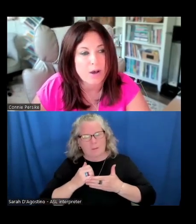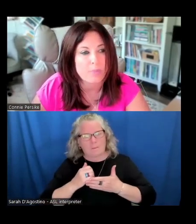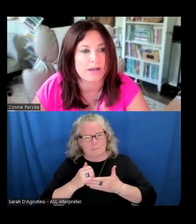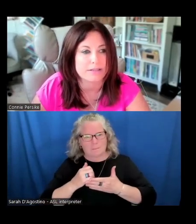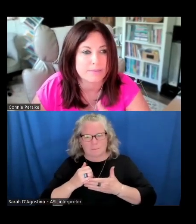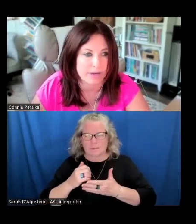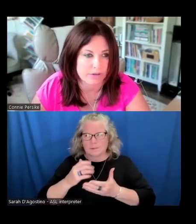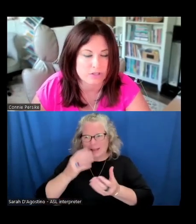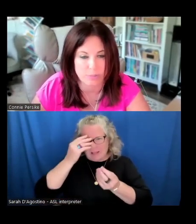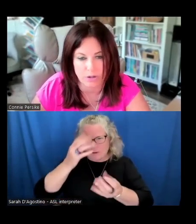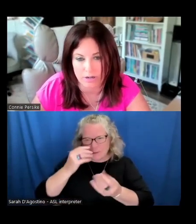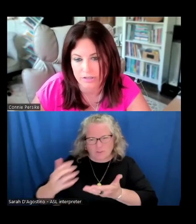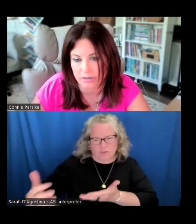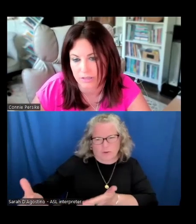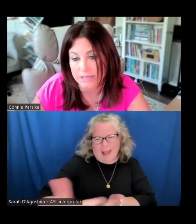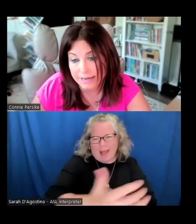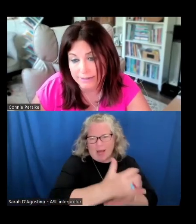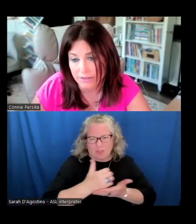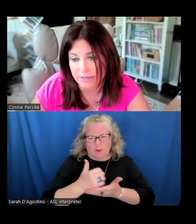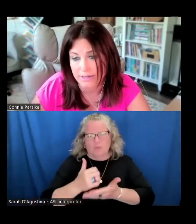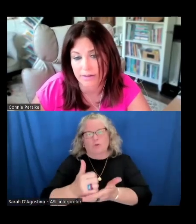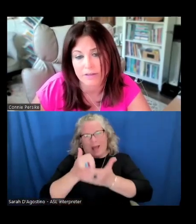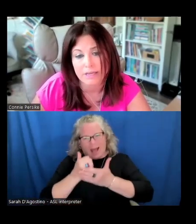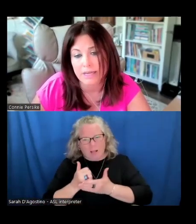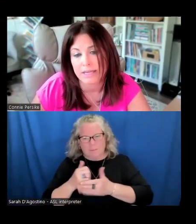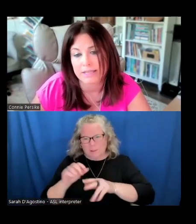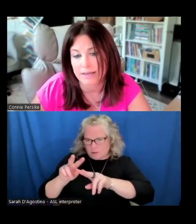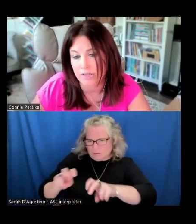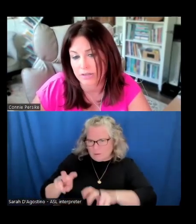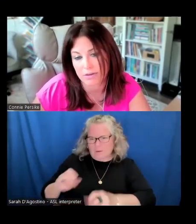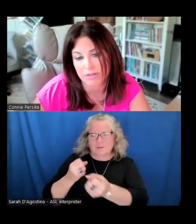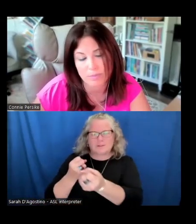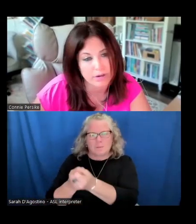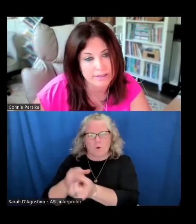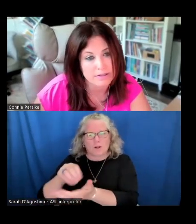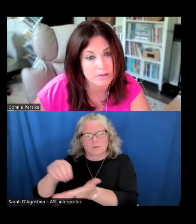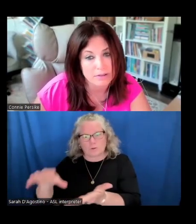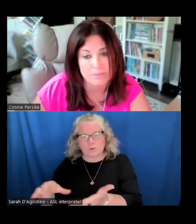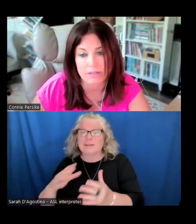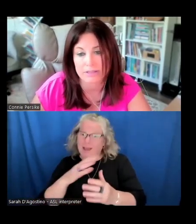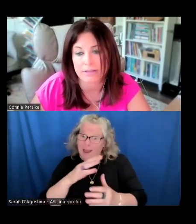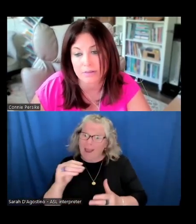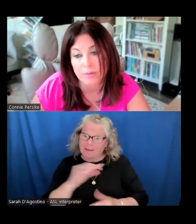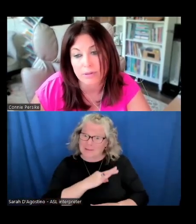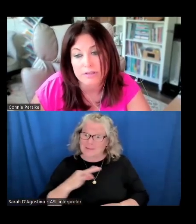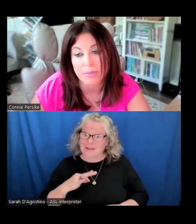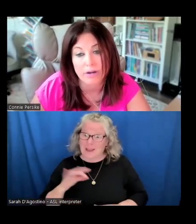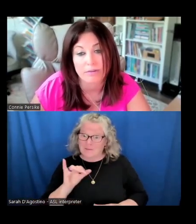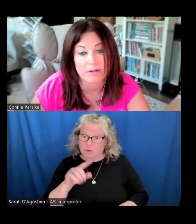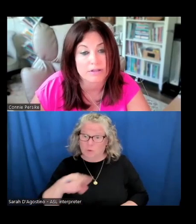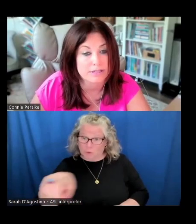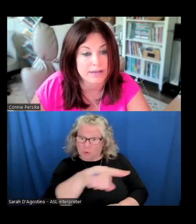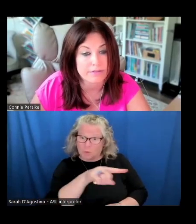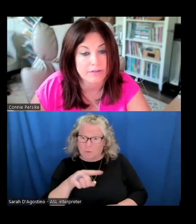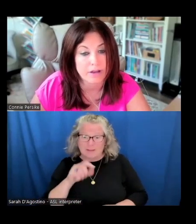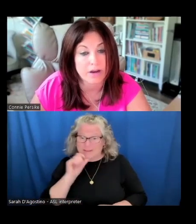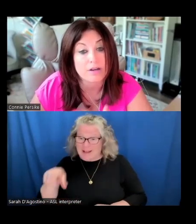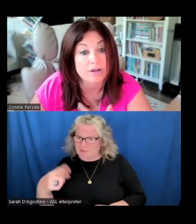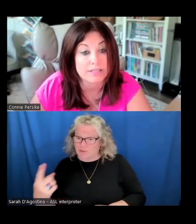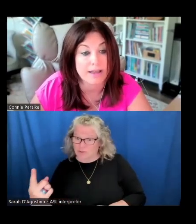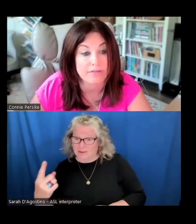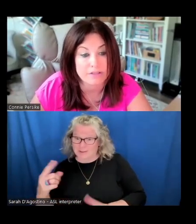to help us better support our students and our staff. It's not just about supporting students, but it's also about supporting what our